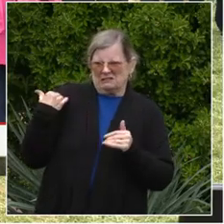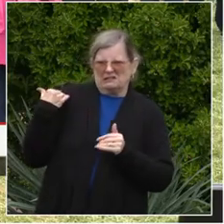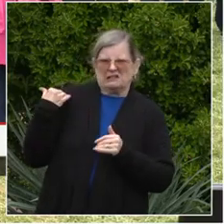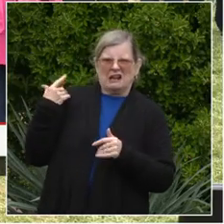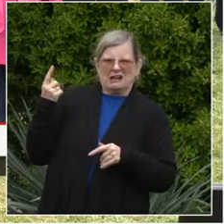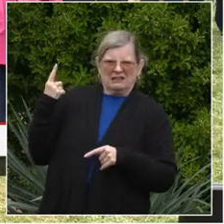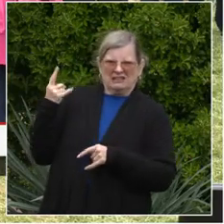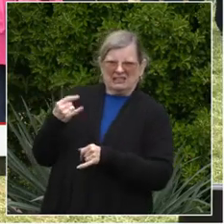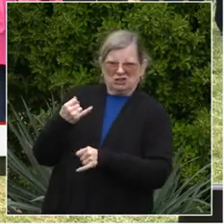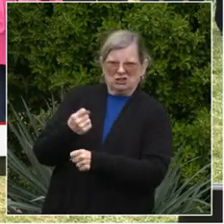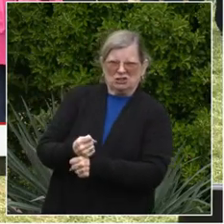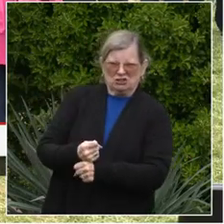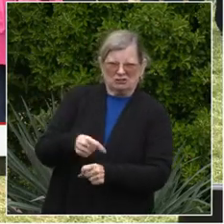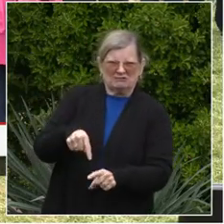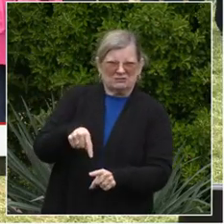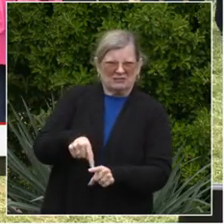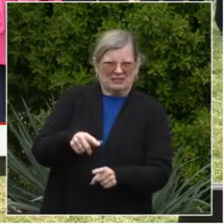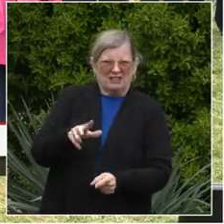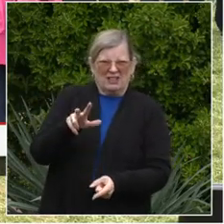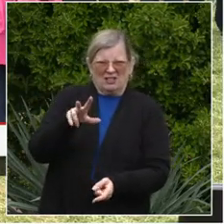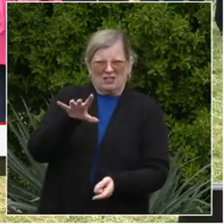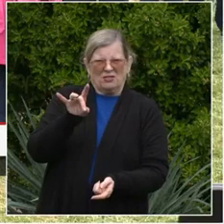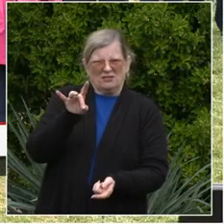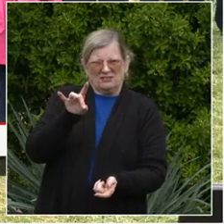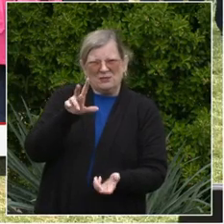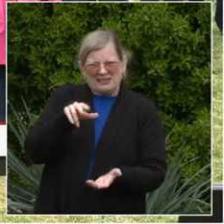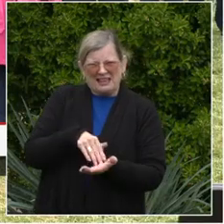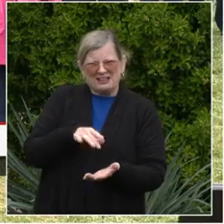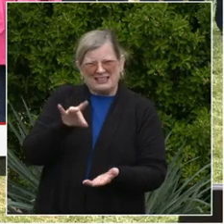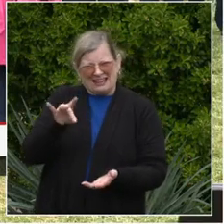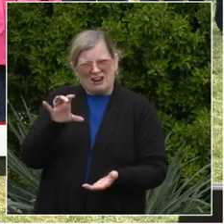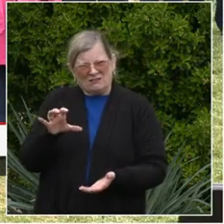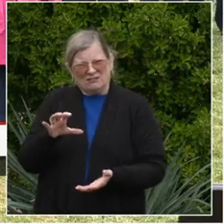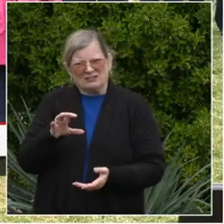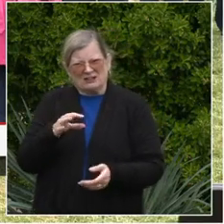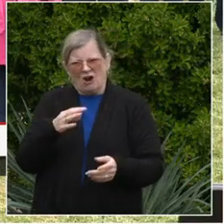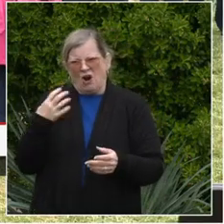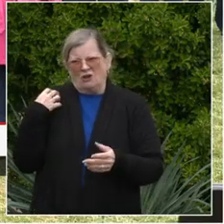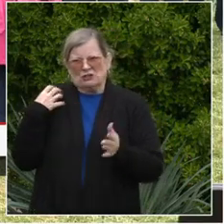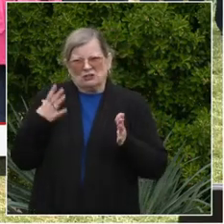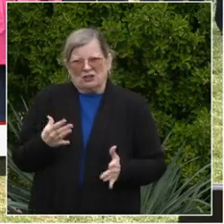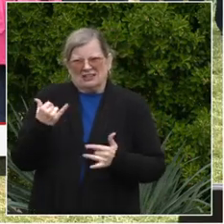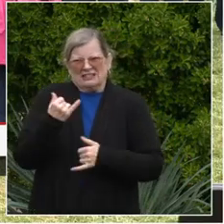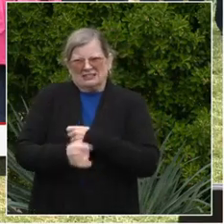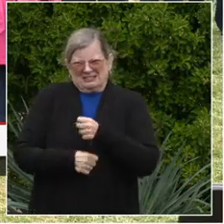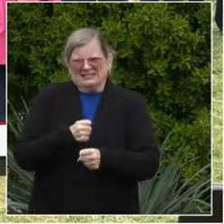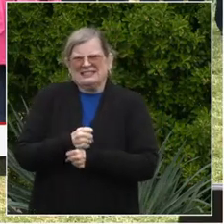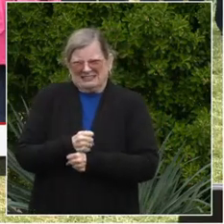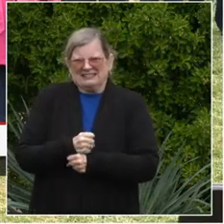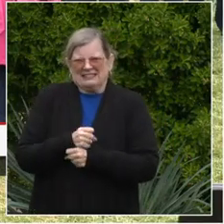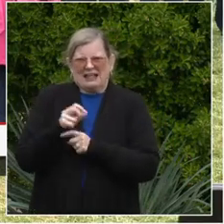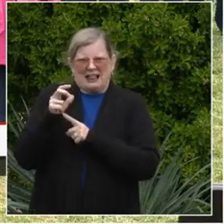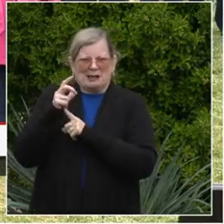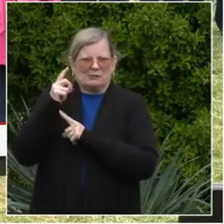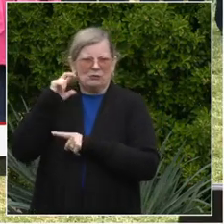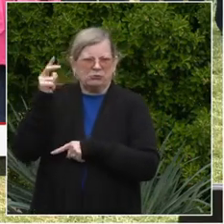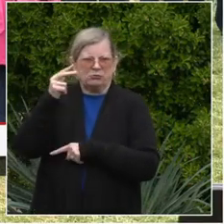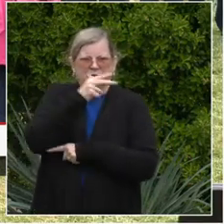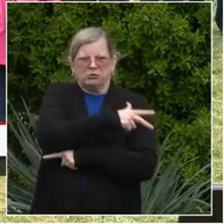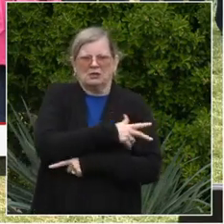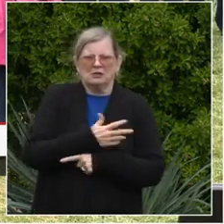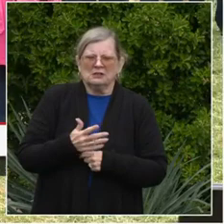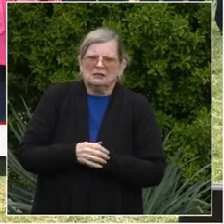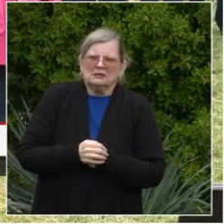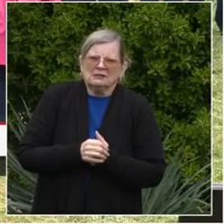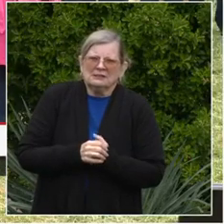3,800 officers. This year we're at 3,562. So that's a significant reduction. But the mayor has. Let us